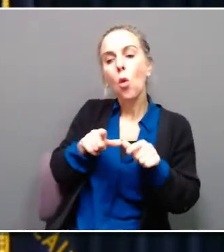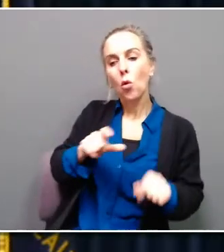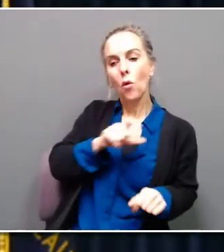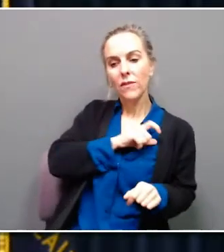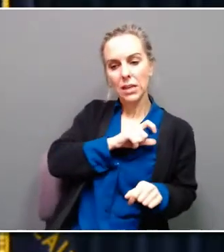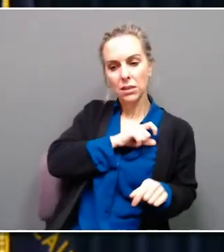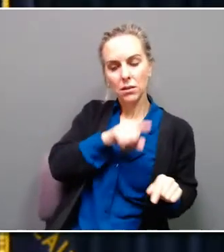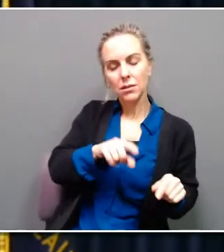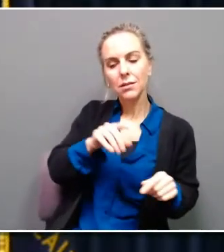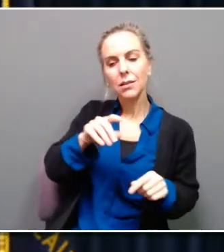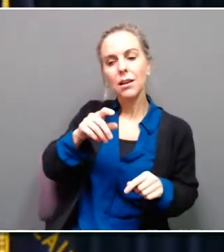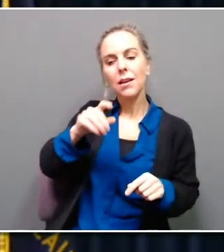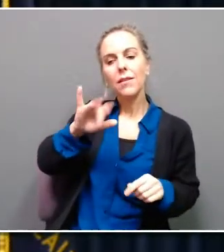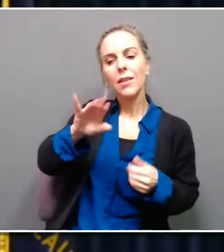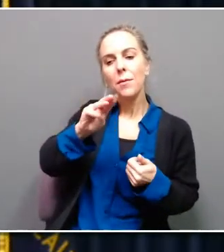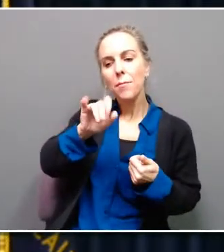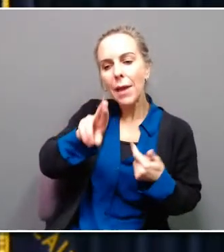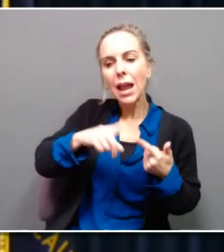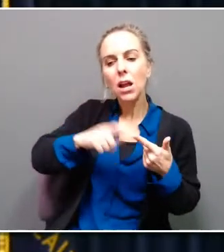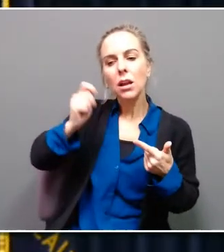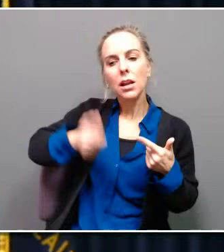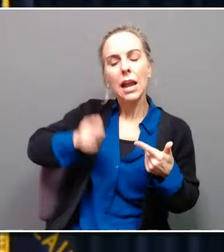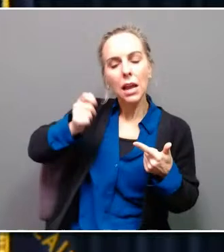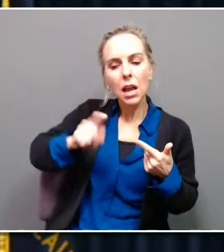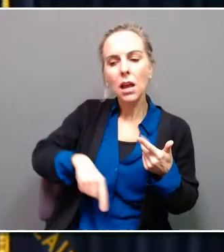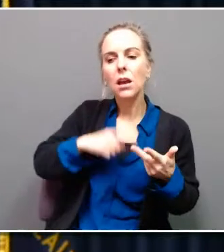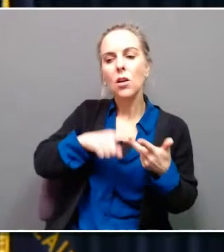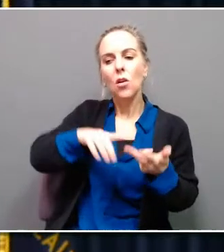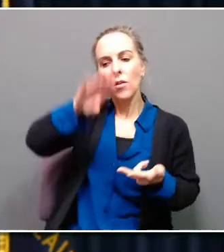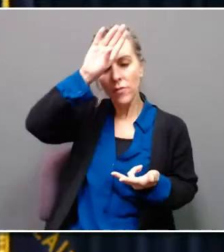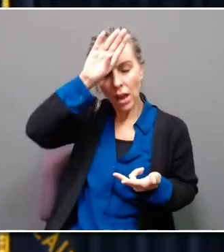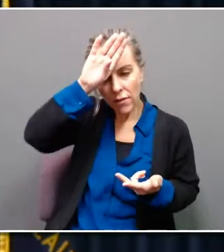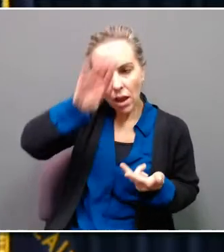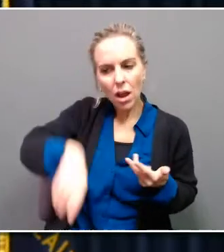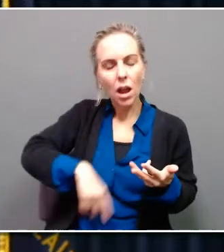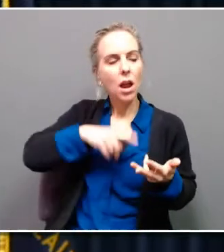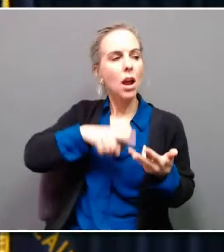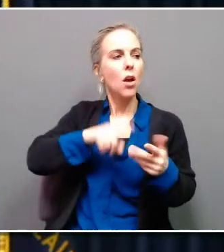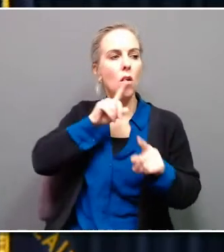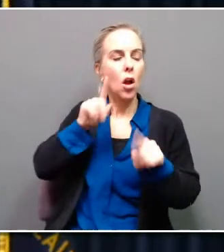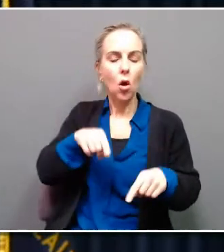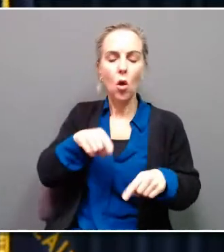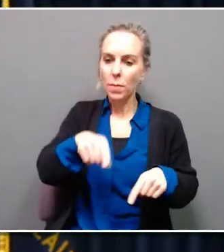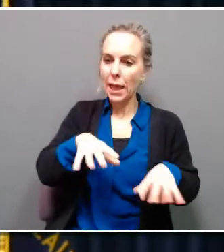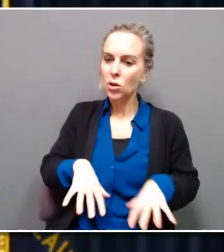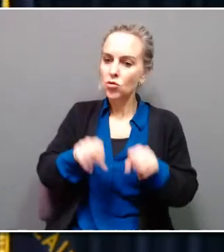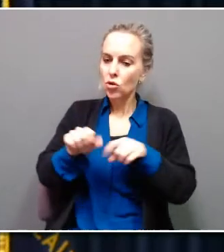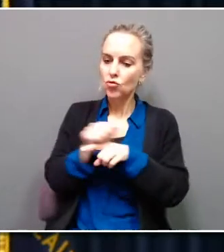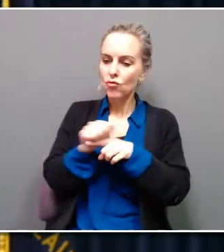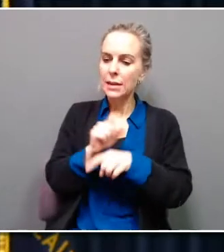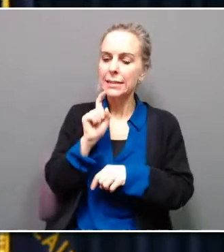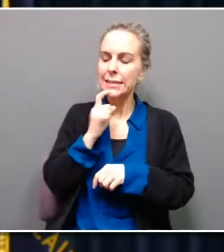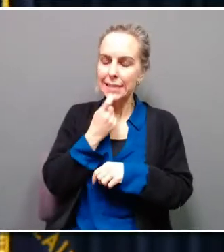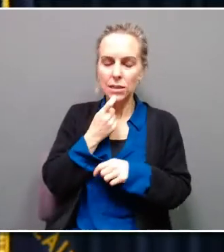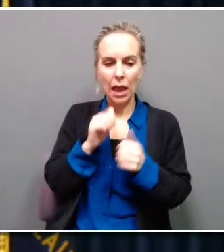judge, all their local firefighters and the rest, you could tell that they had taken their training seriously by how they responded, and then the